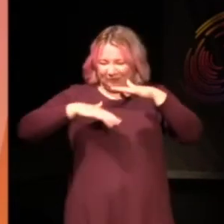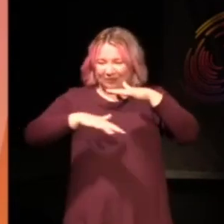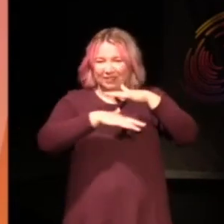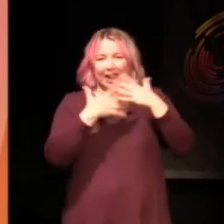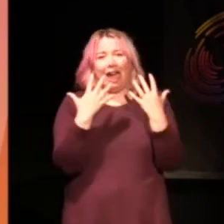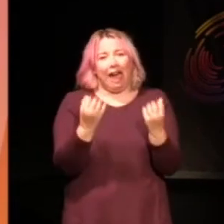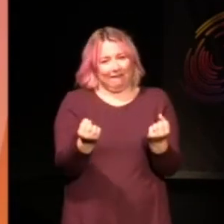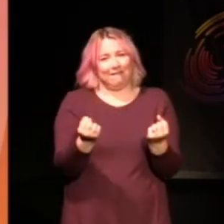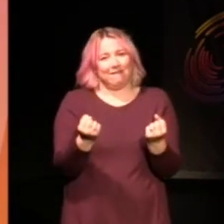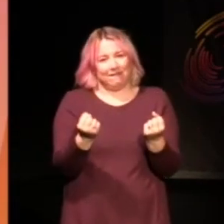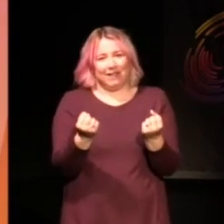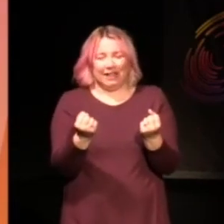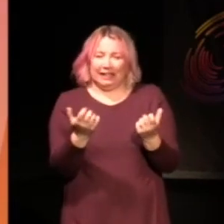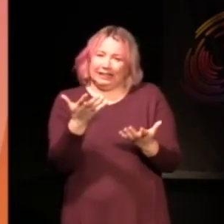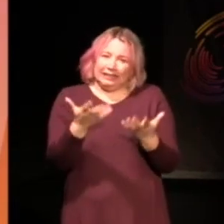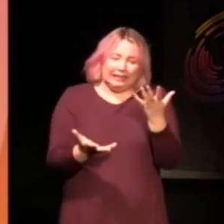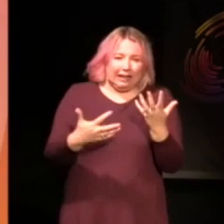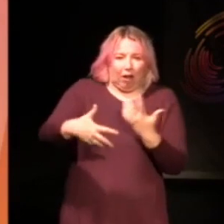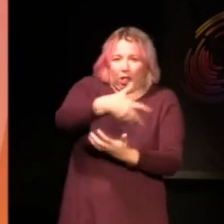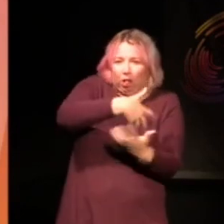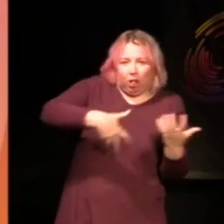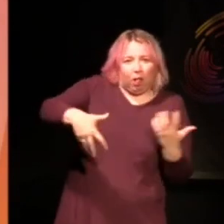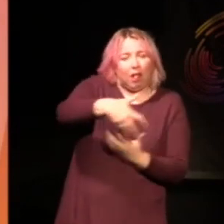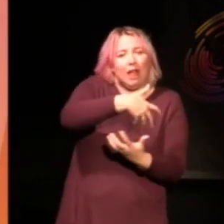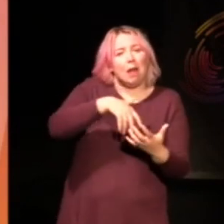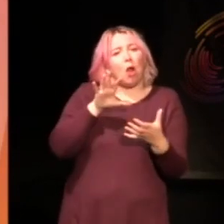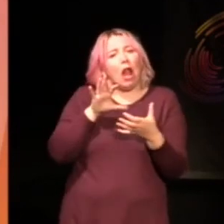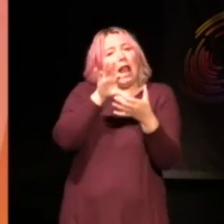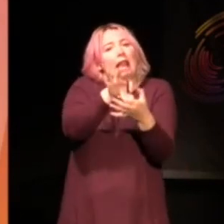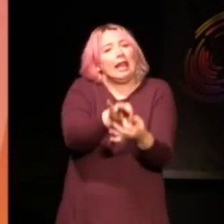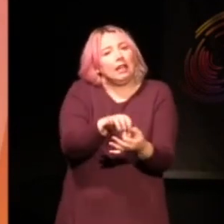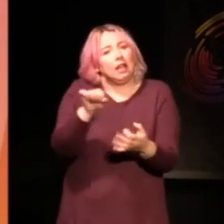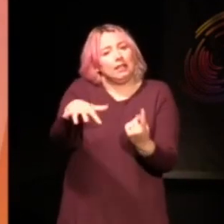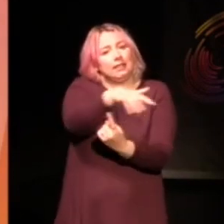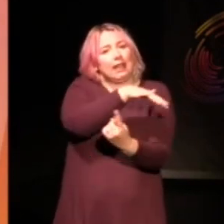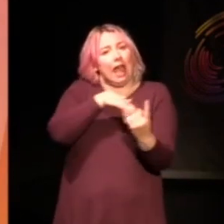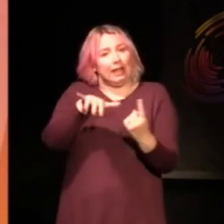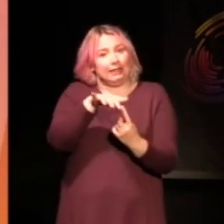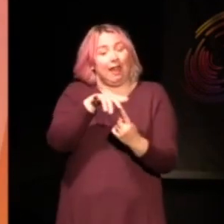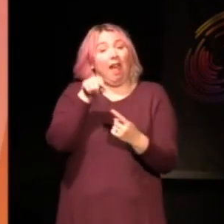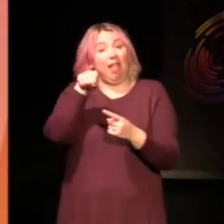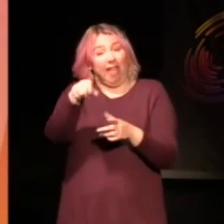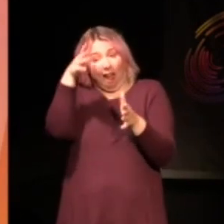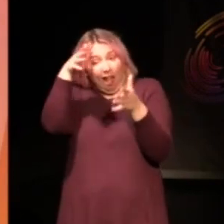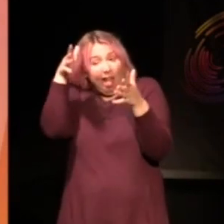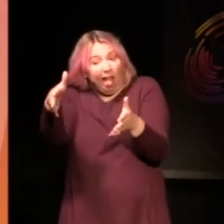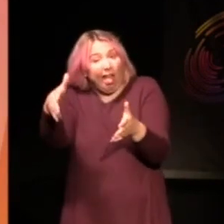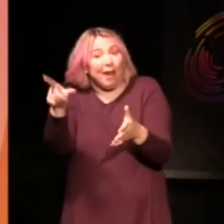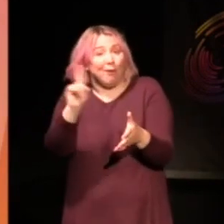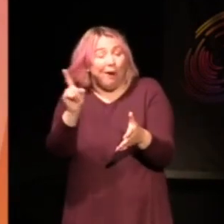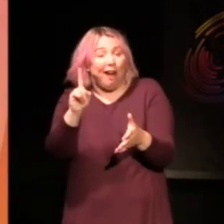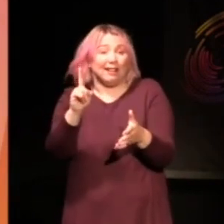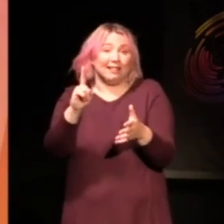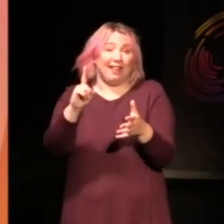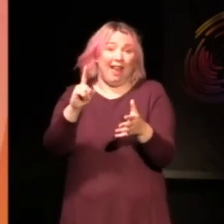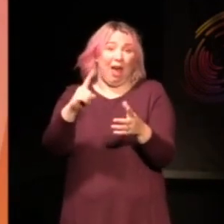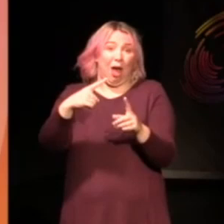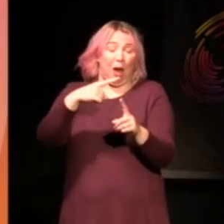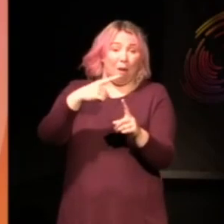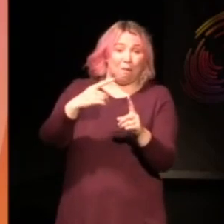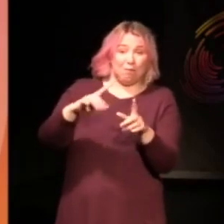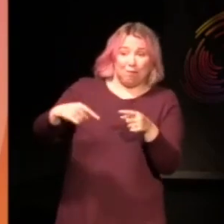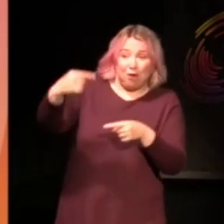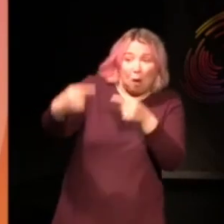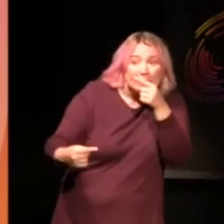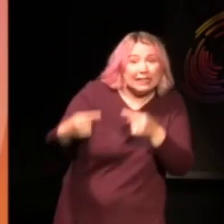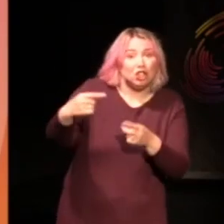is in fact the case, but it is linked to societies based on profit and competition. And as long as we have that motive,